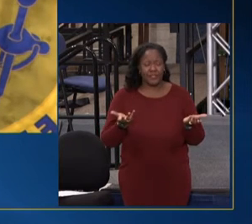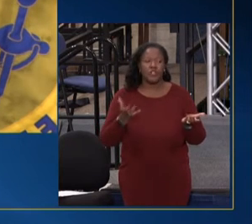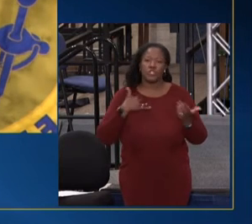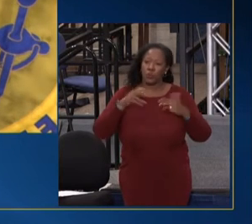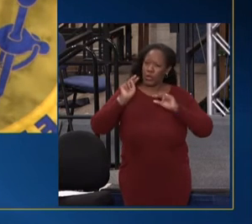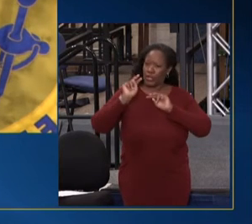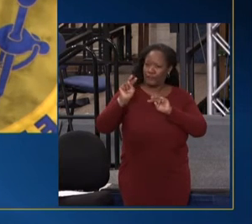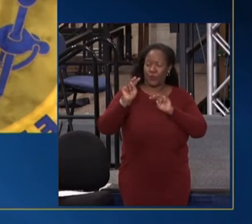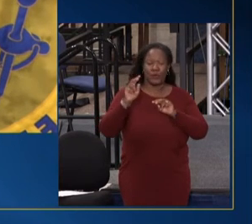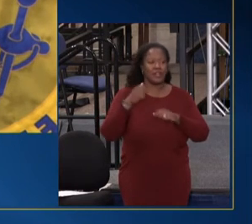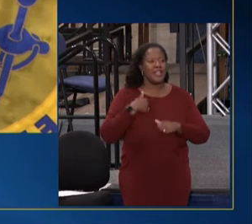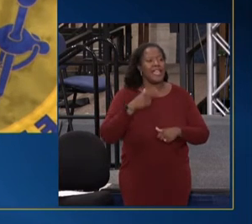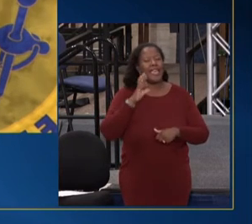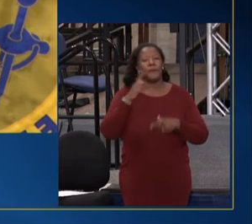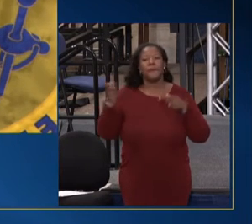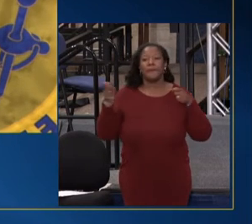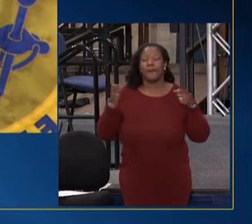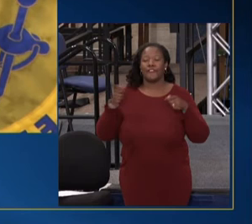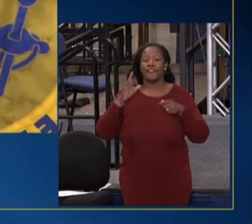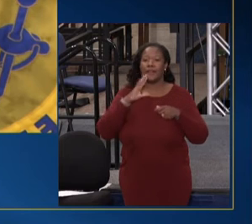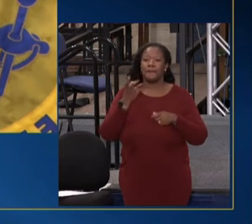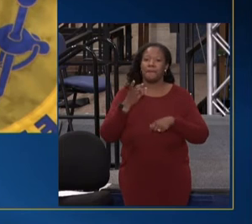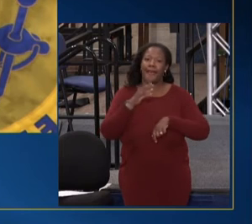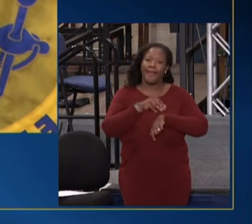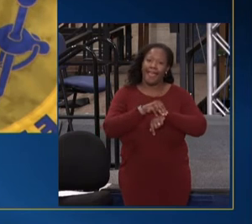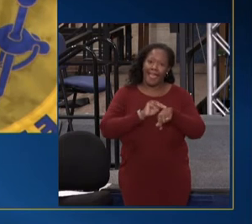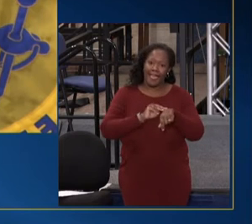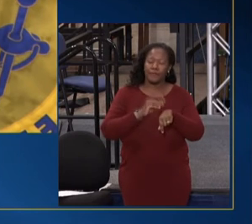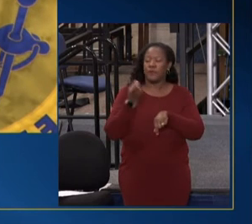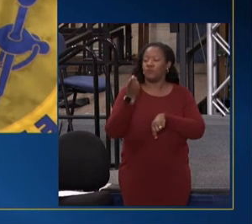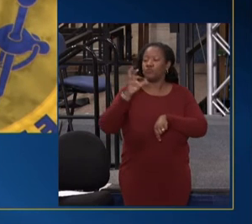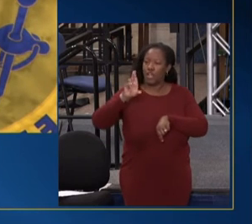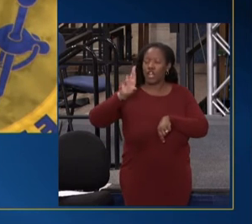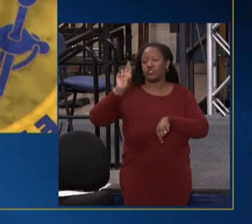It will be moderated by Admiral Dr. Rachel Levine.